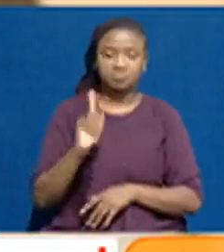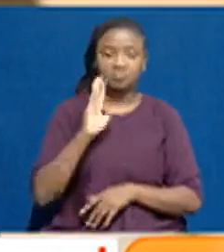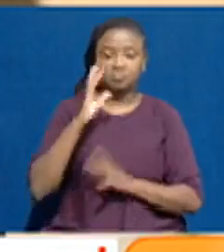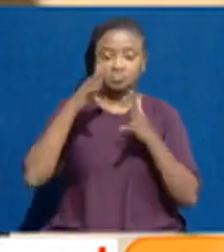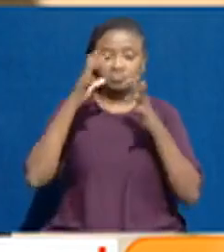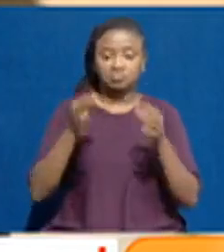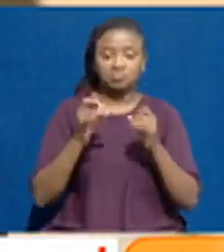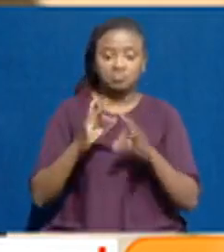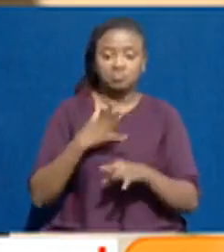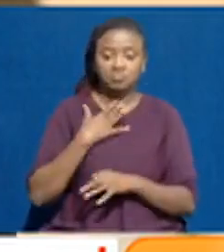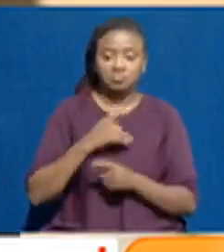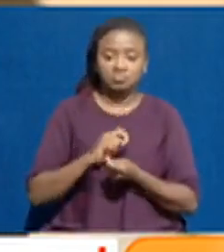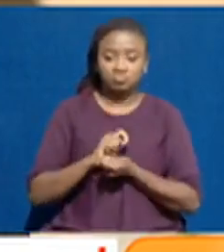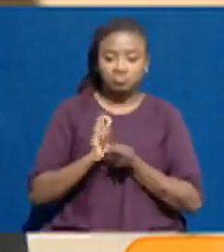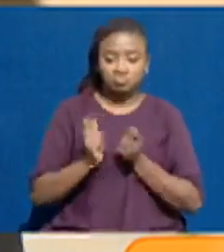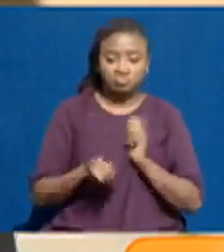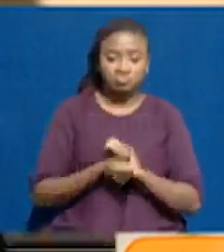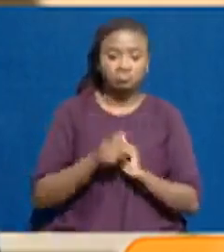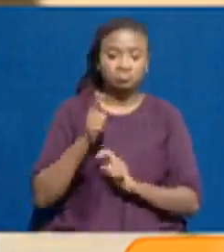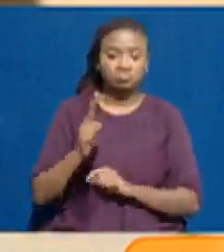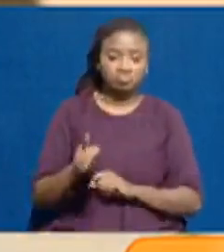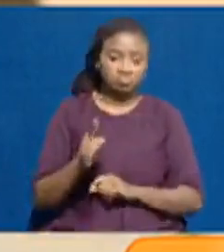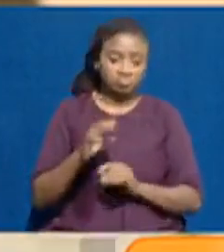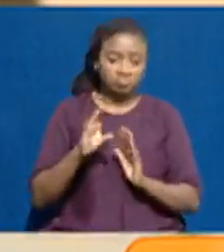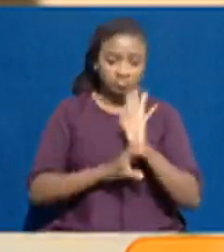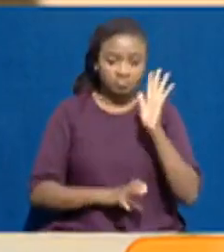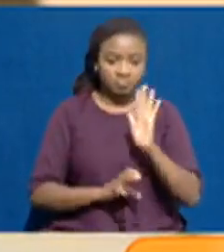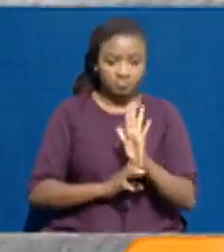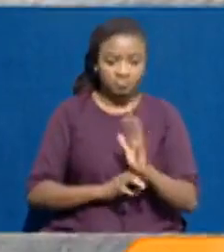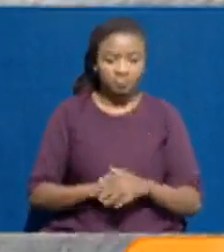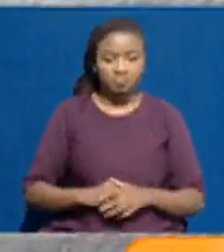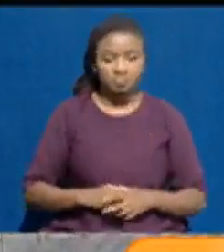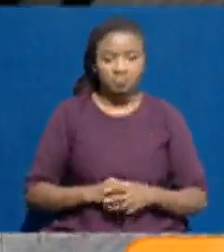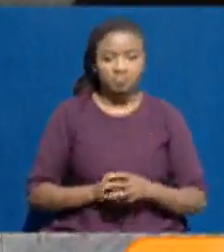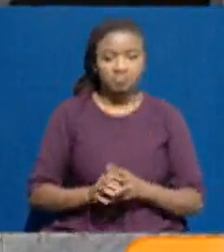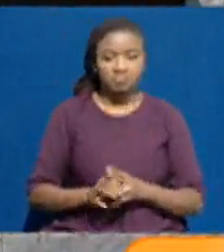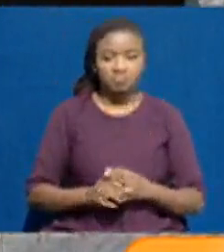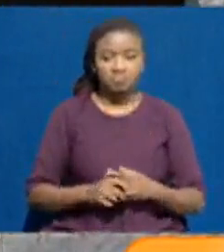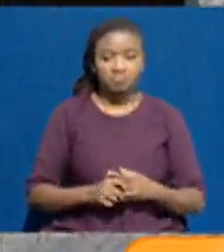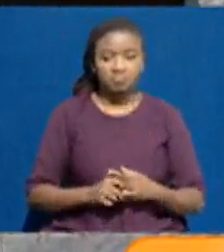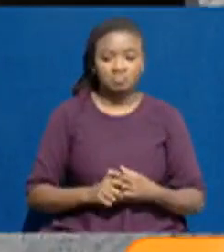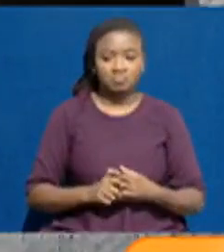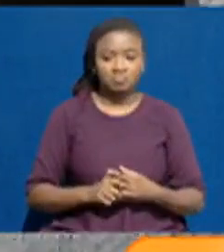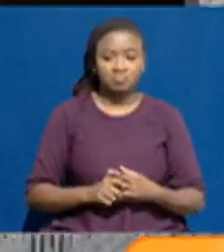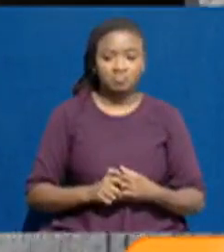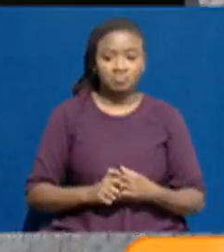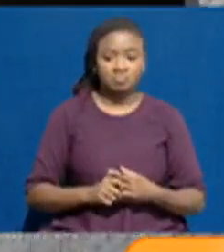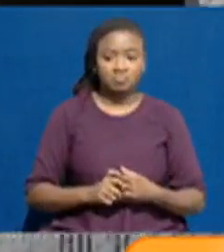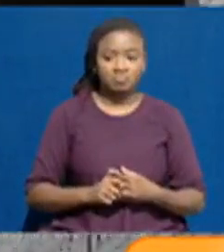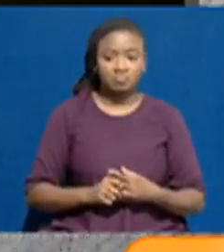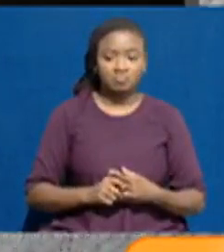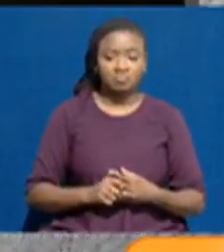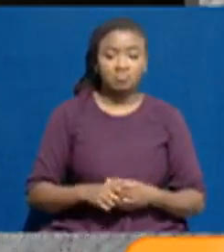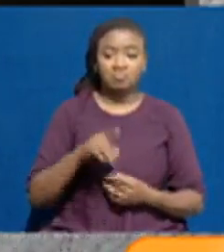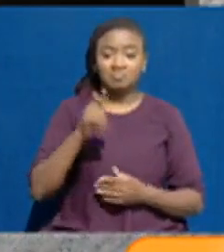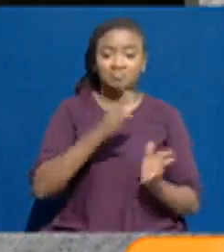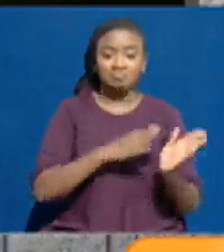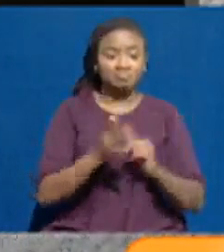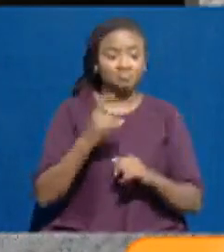citizen, the Kenyan voter, who must make the decision at the ballot box. It's not workable unless you change